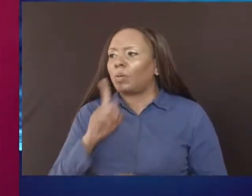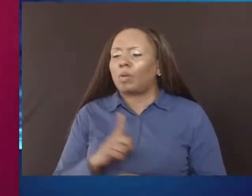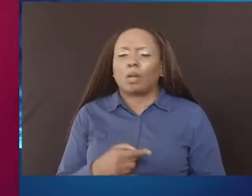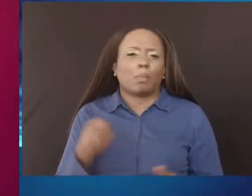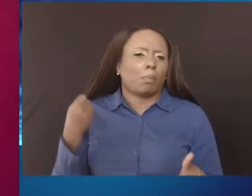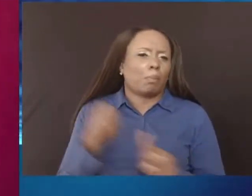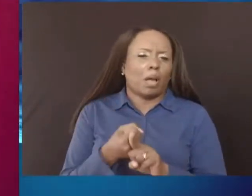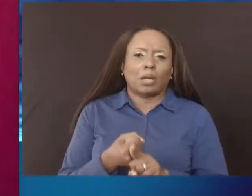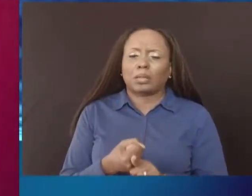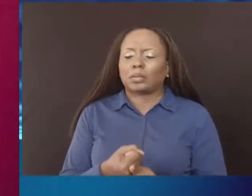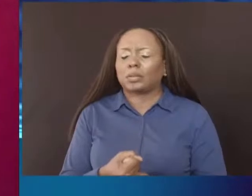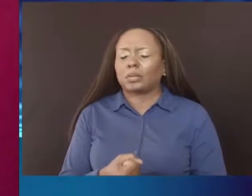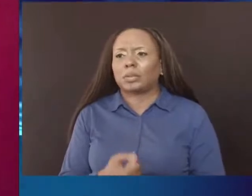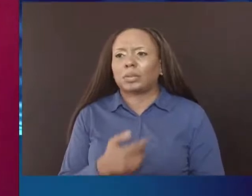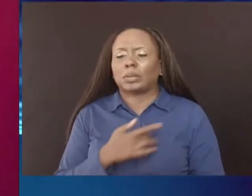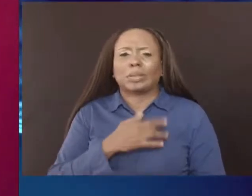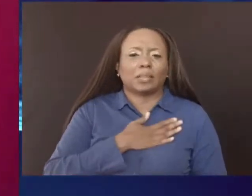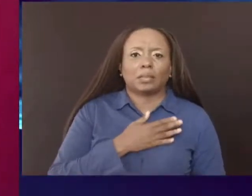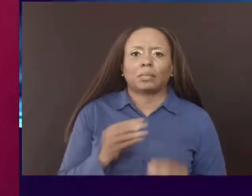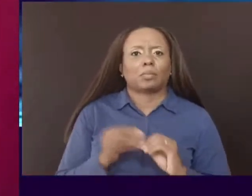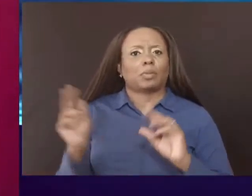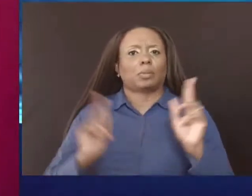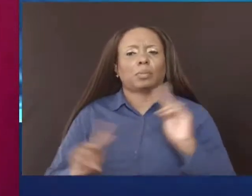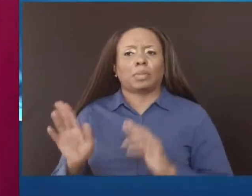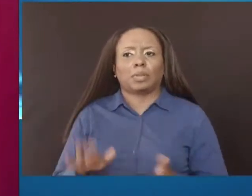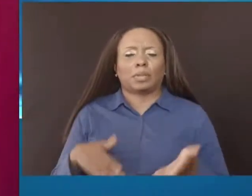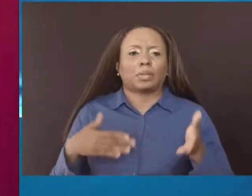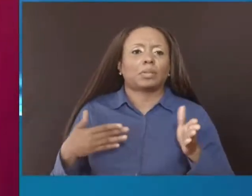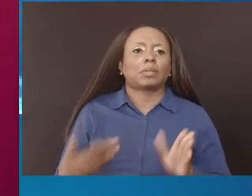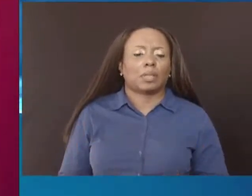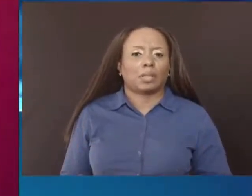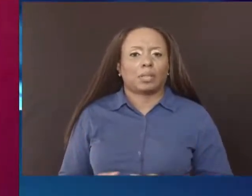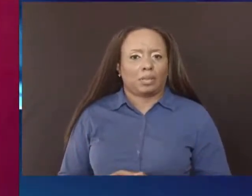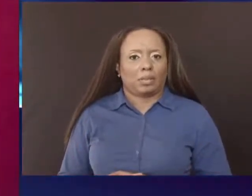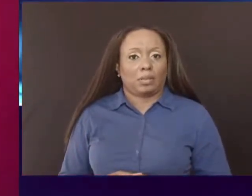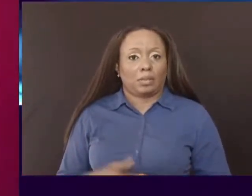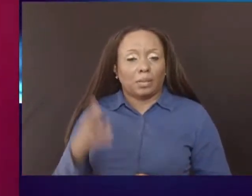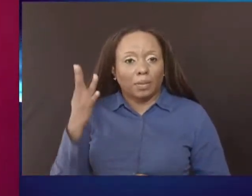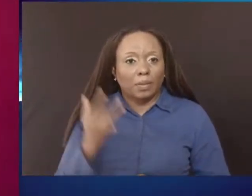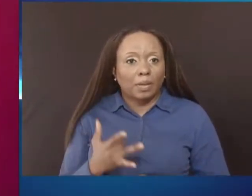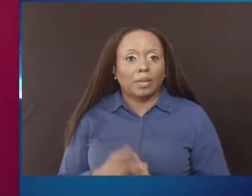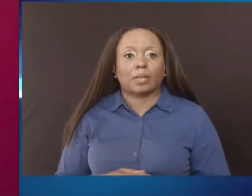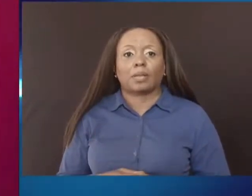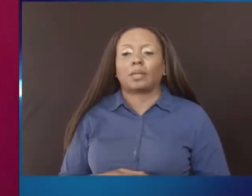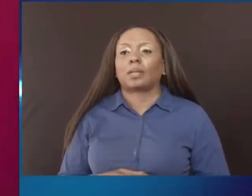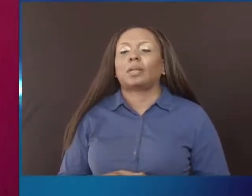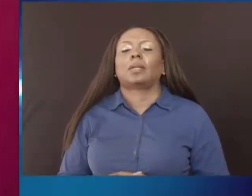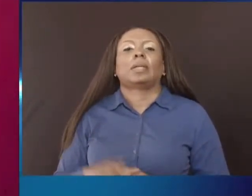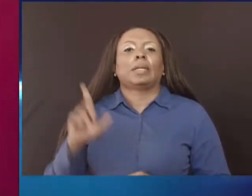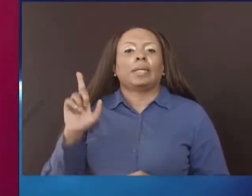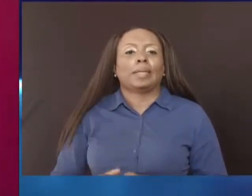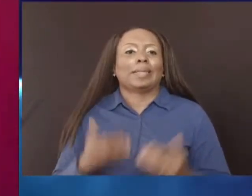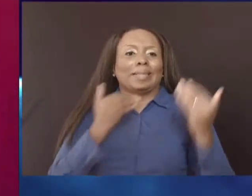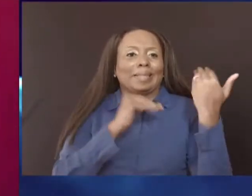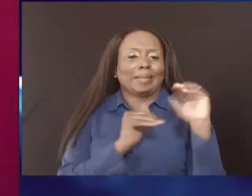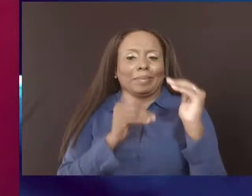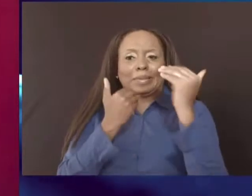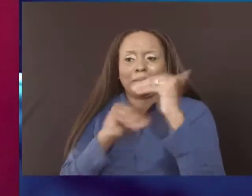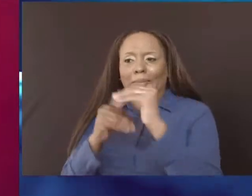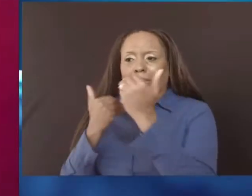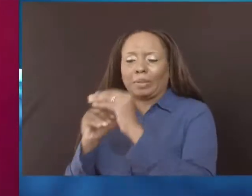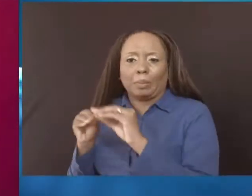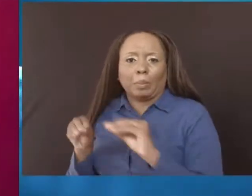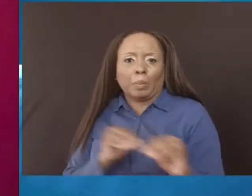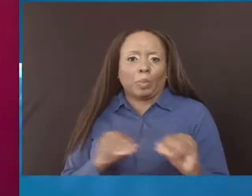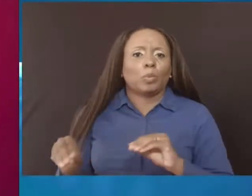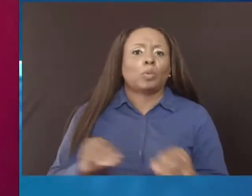us. More people are dying from COVID-19 because we are not limiting the spread as best as we could.